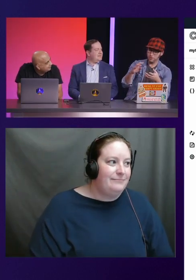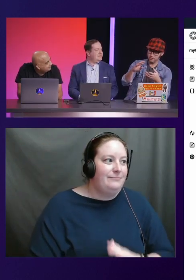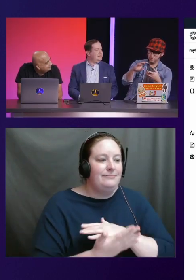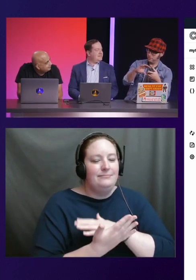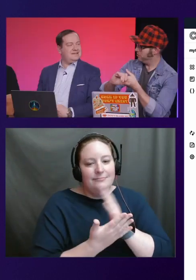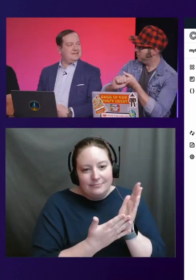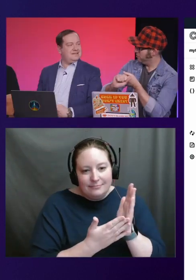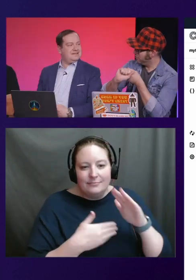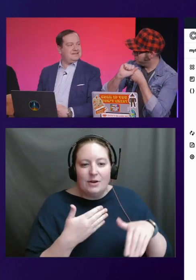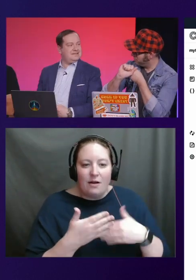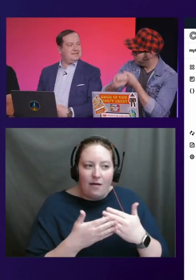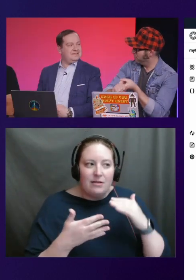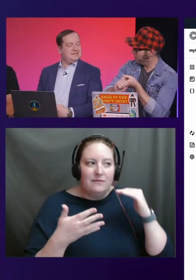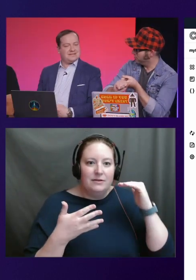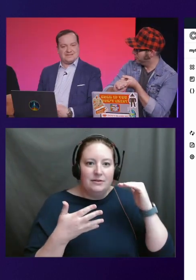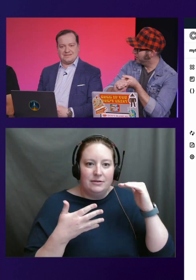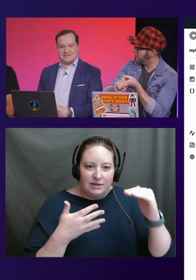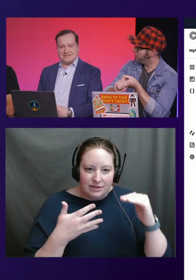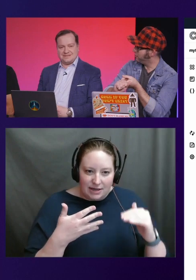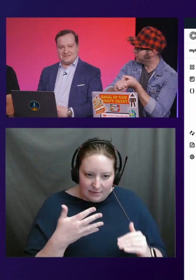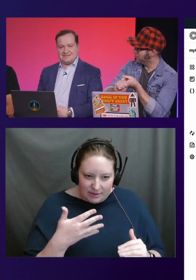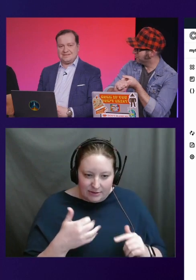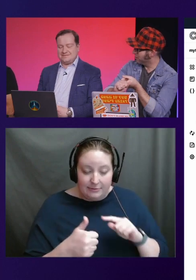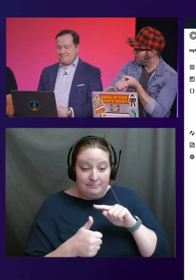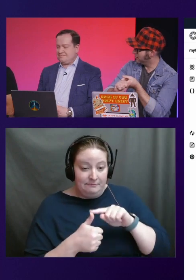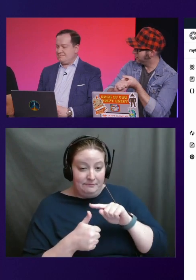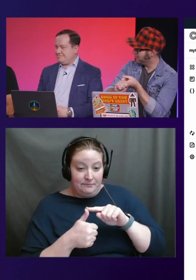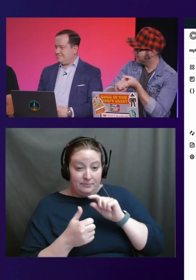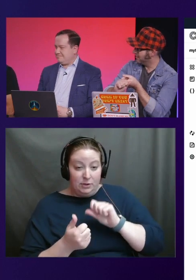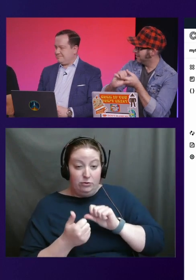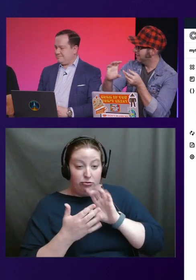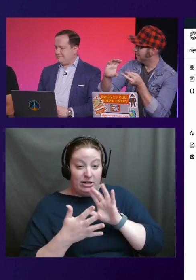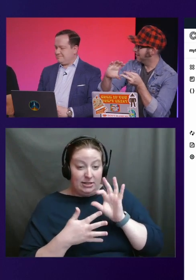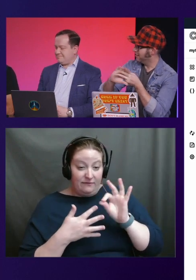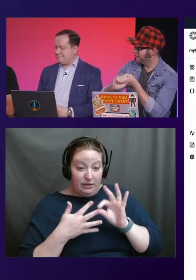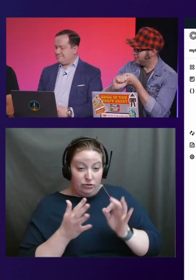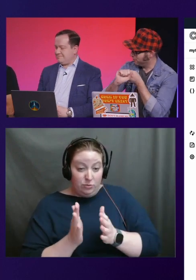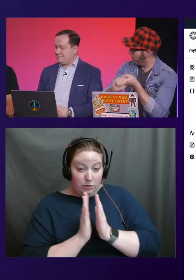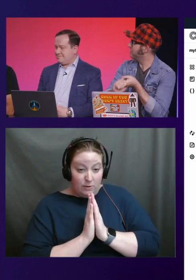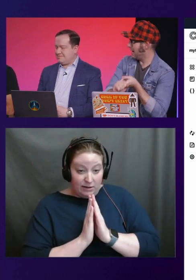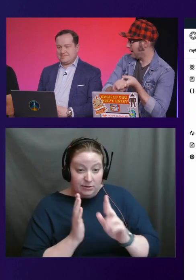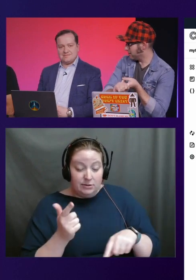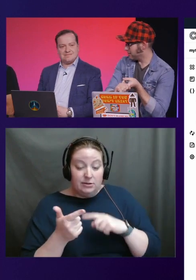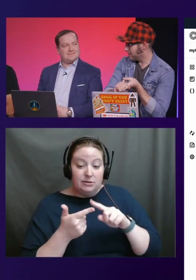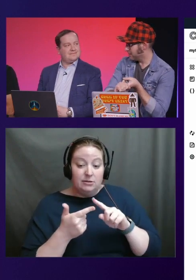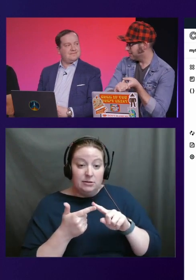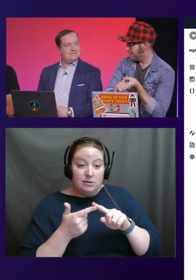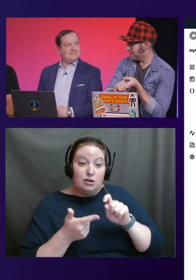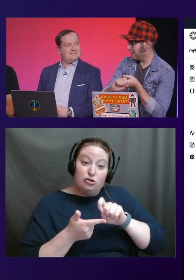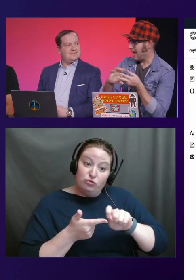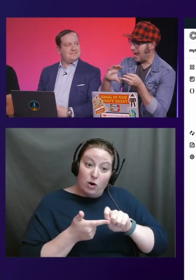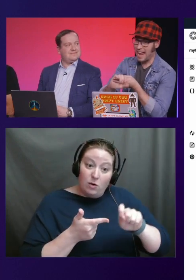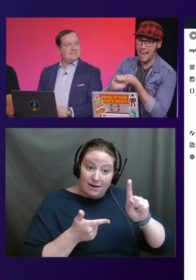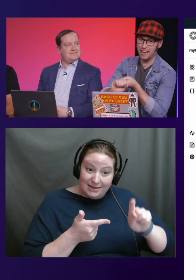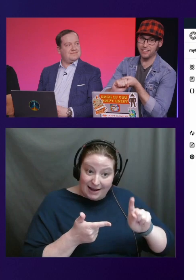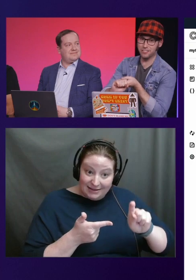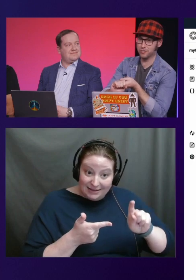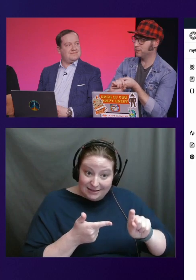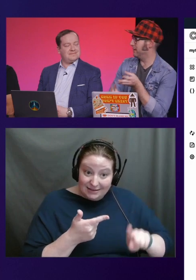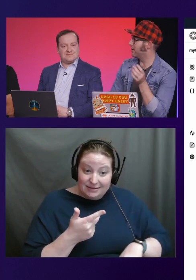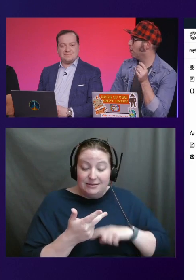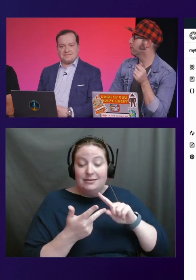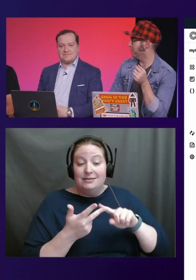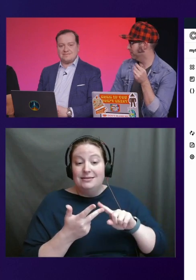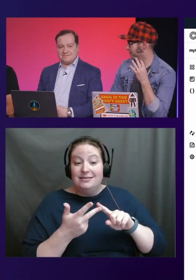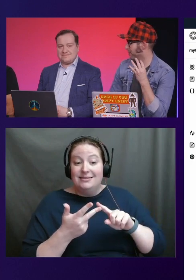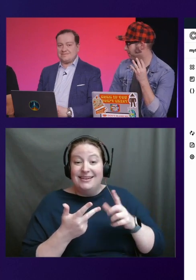did, you addressed a feature request, Yep. you wrote a test, and you're